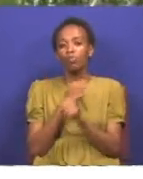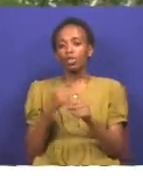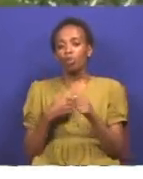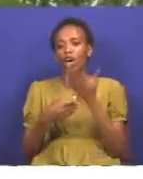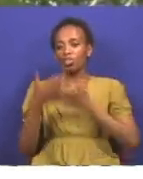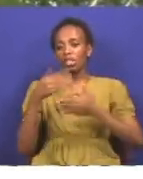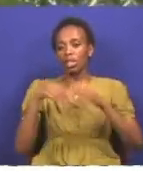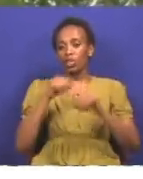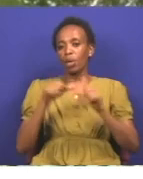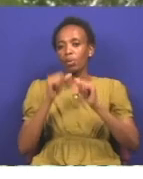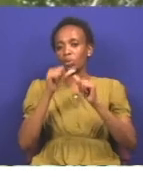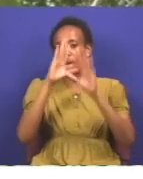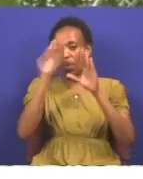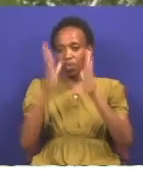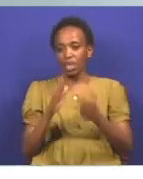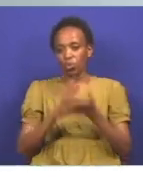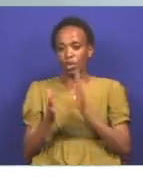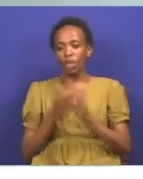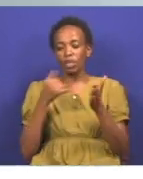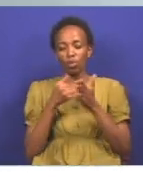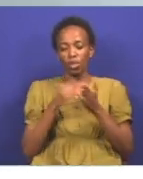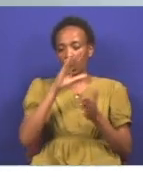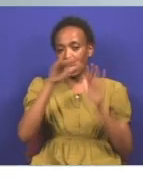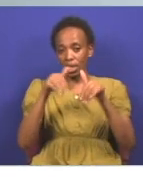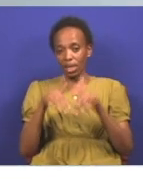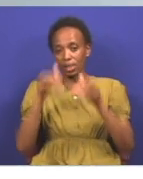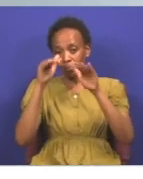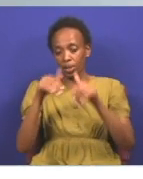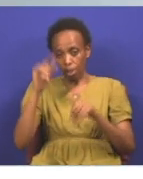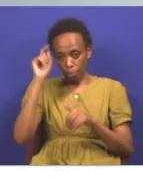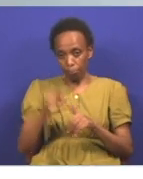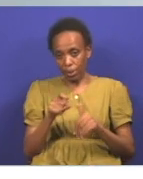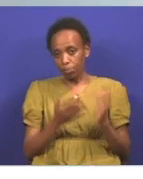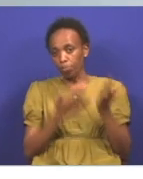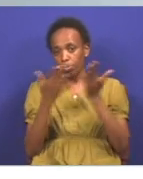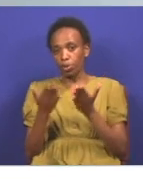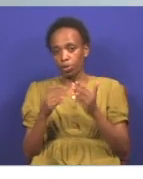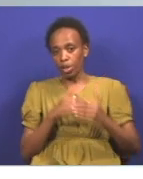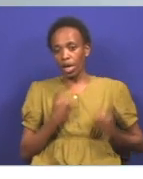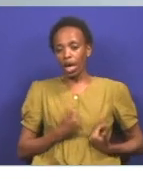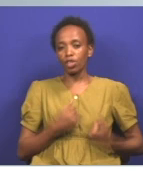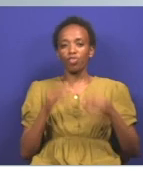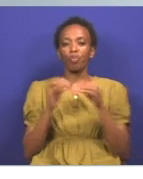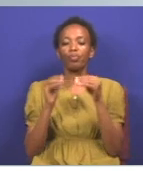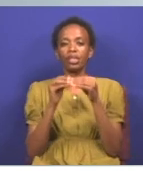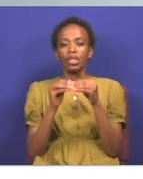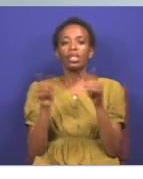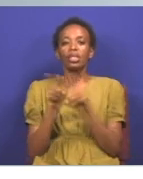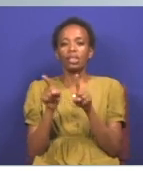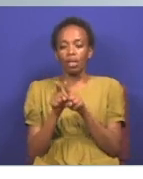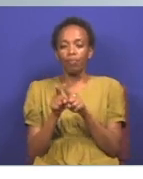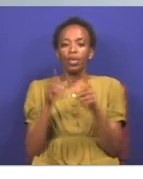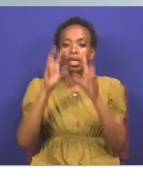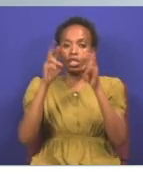about Africans without talking about agriculture. So agriculture must be brought to the heart of this meeting, and issues that touch